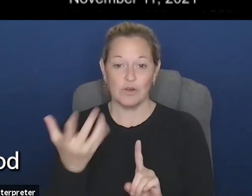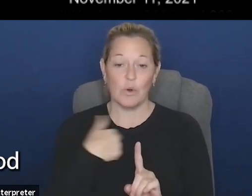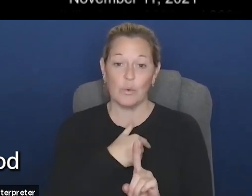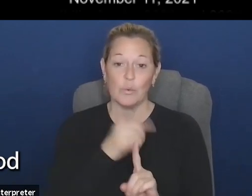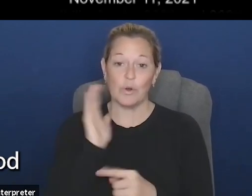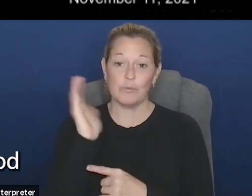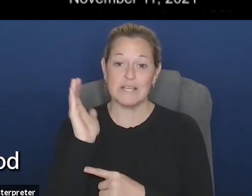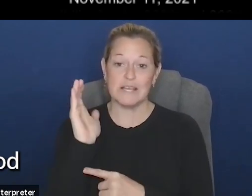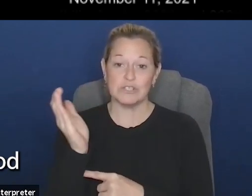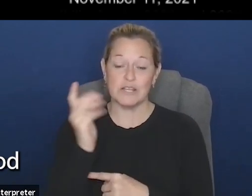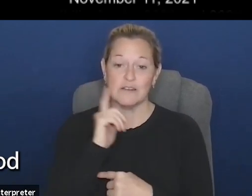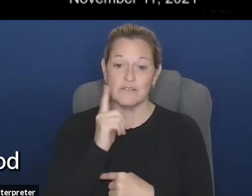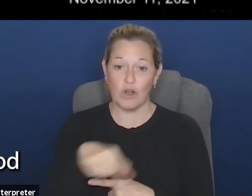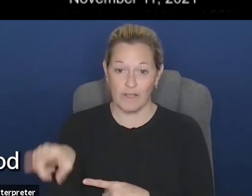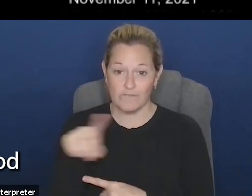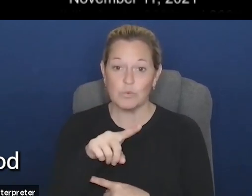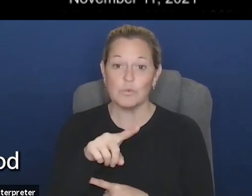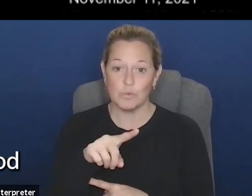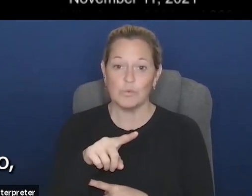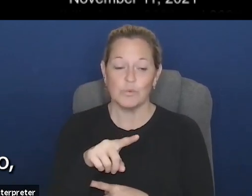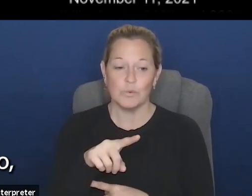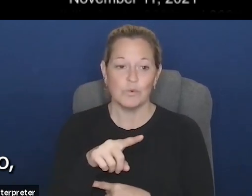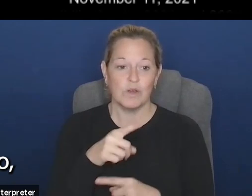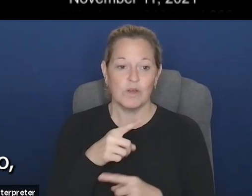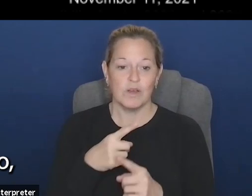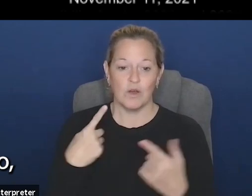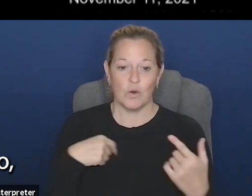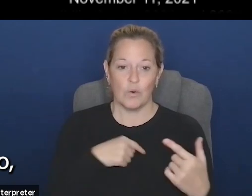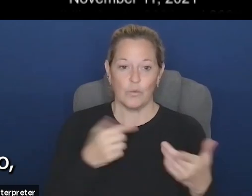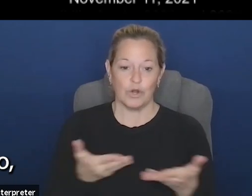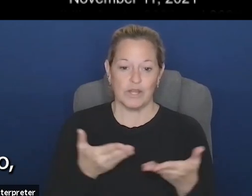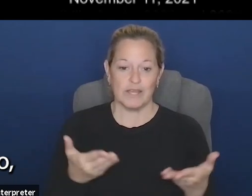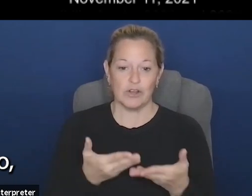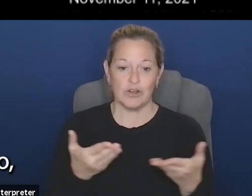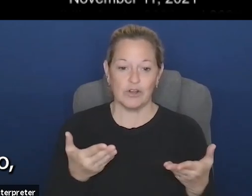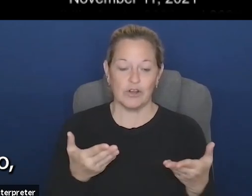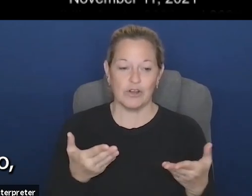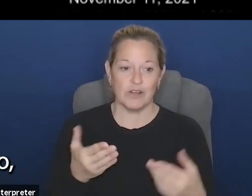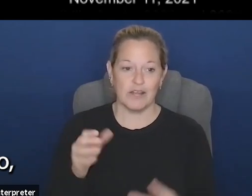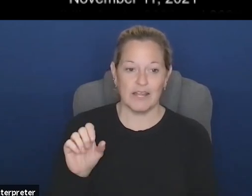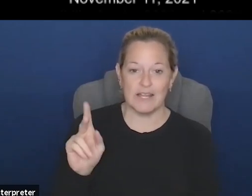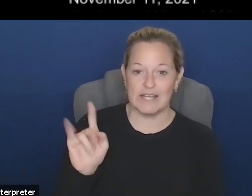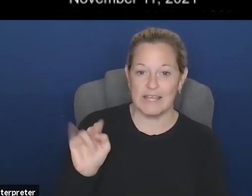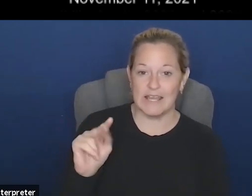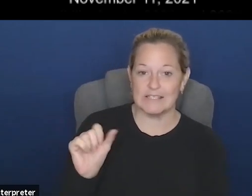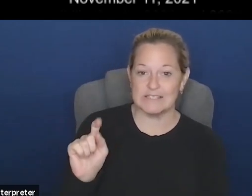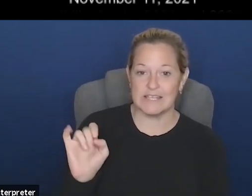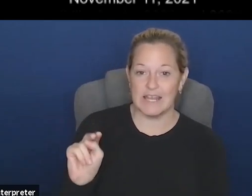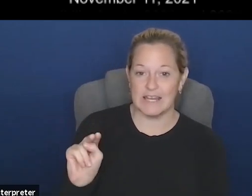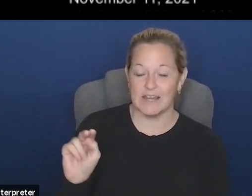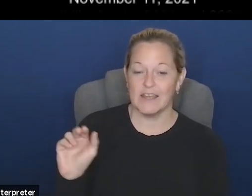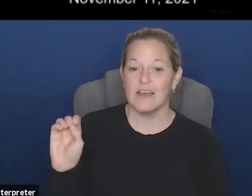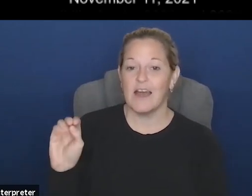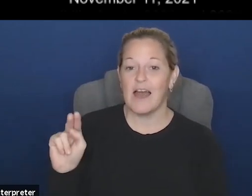presentation to all of you from the unceded territory of the Haudenosaunee and the Anishinaabe in Kingston, Ontario, which is